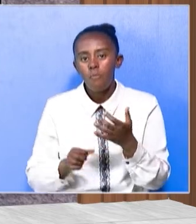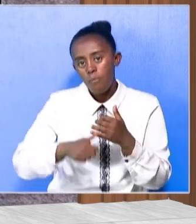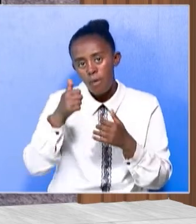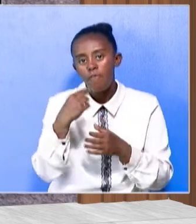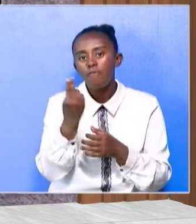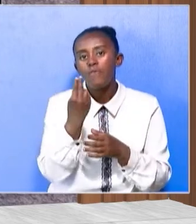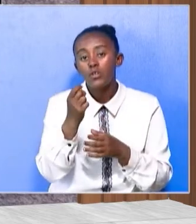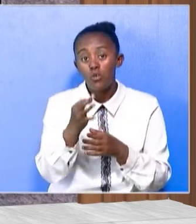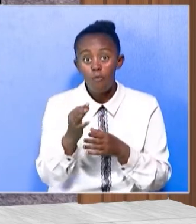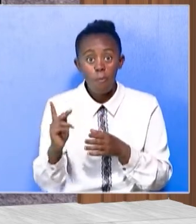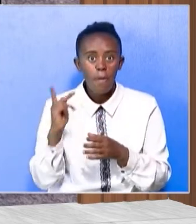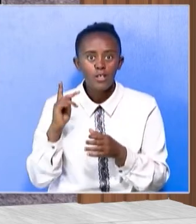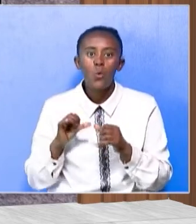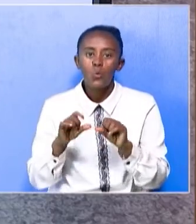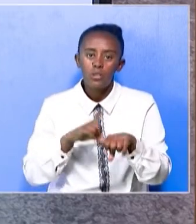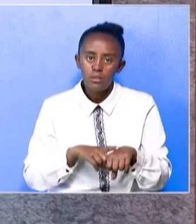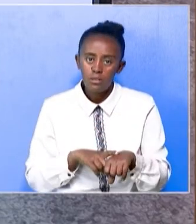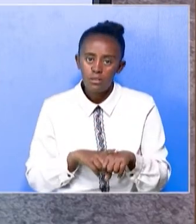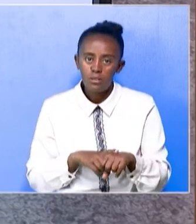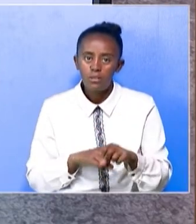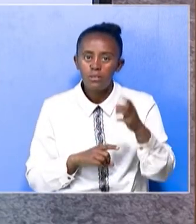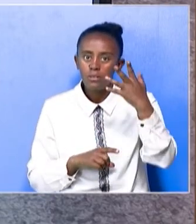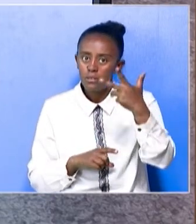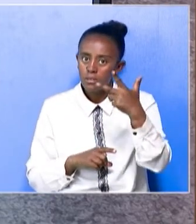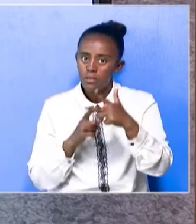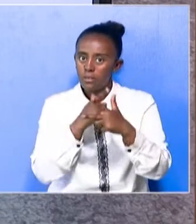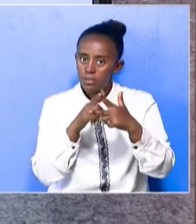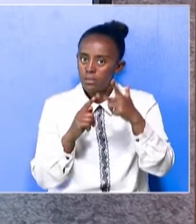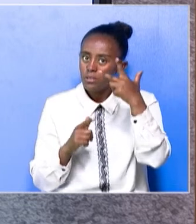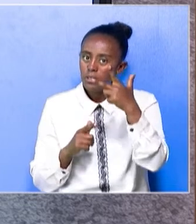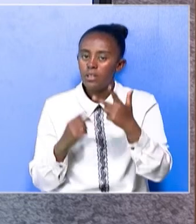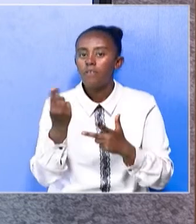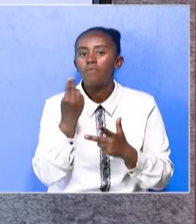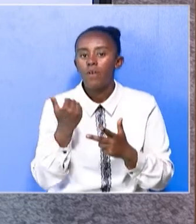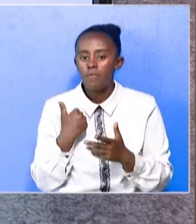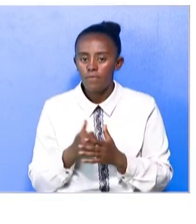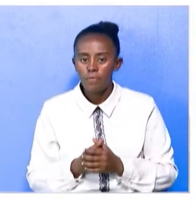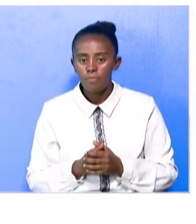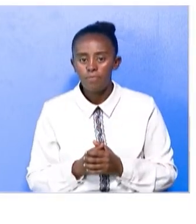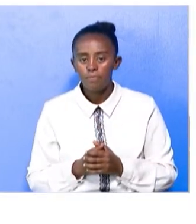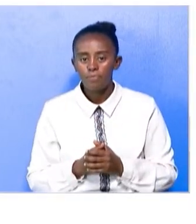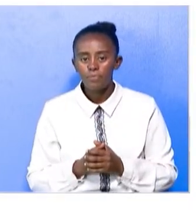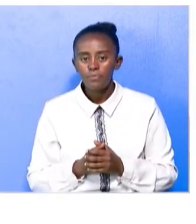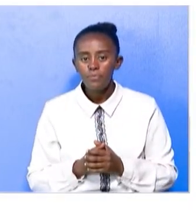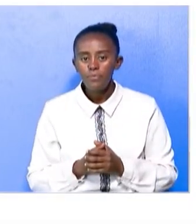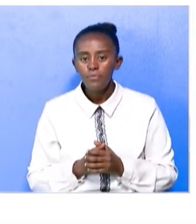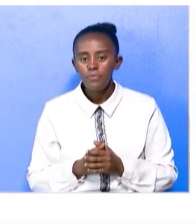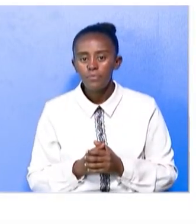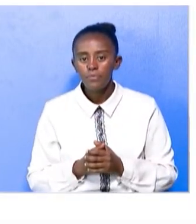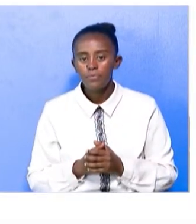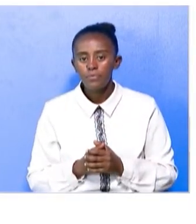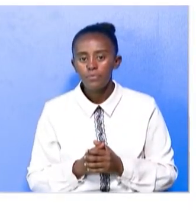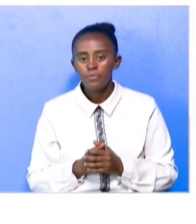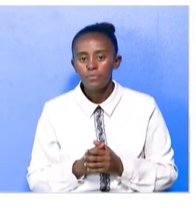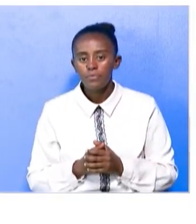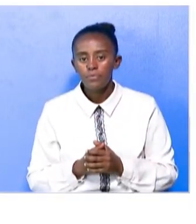of past continuous tense. There are three functions of past continuous tense. Good. The first one is